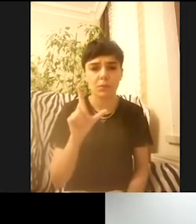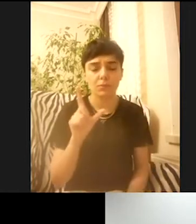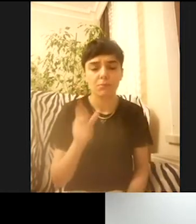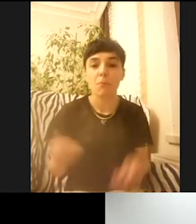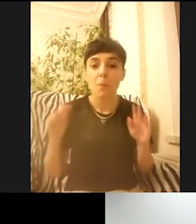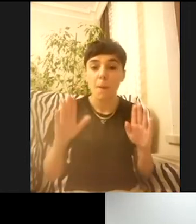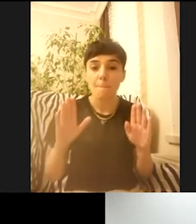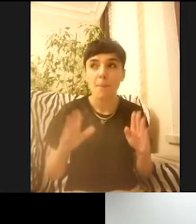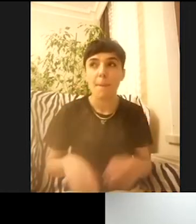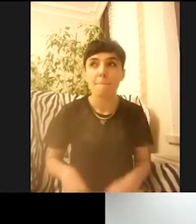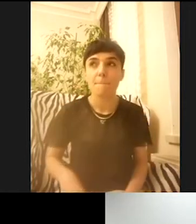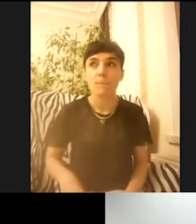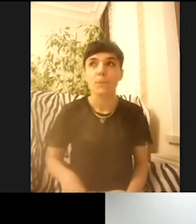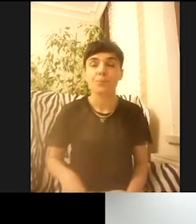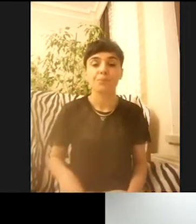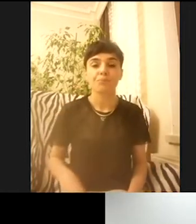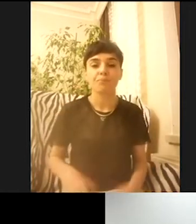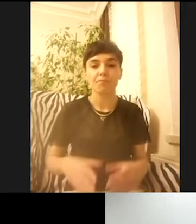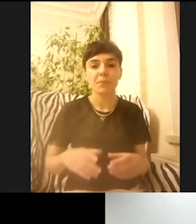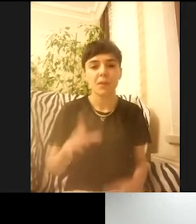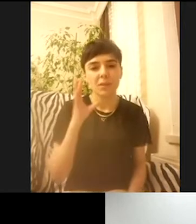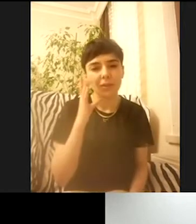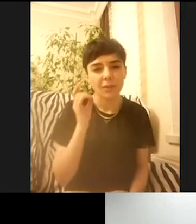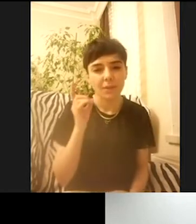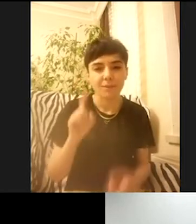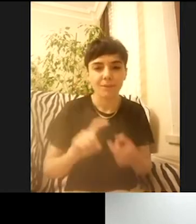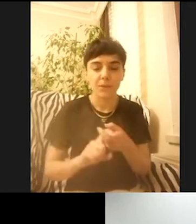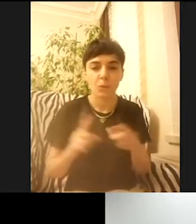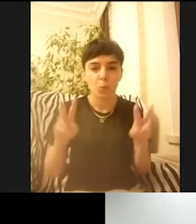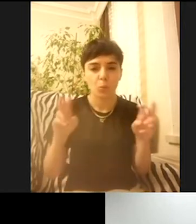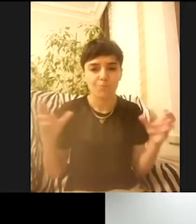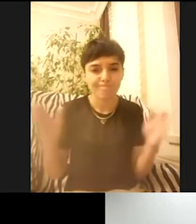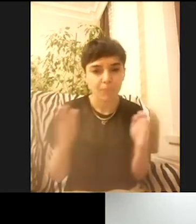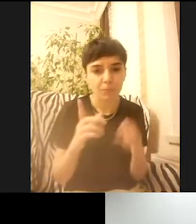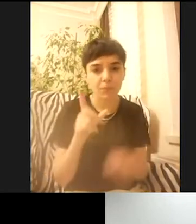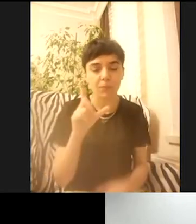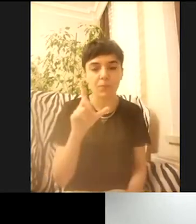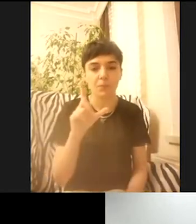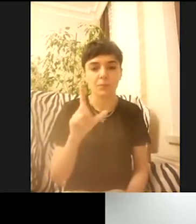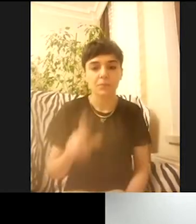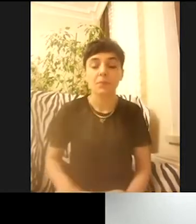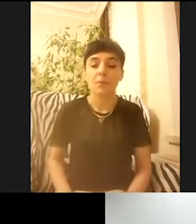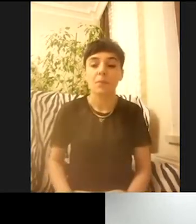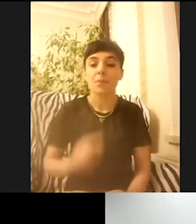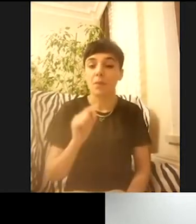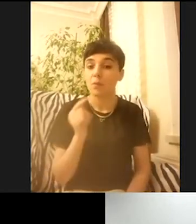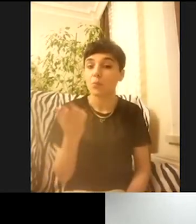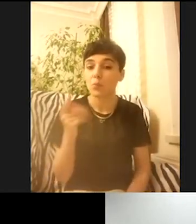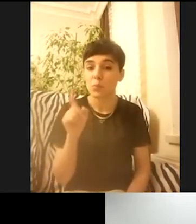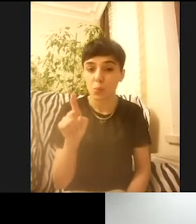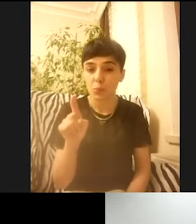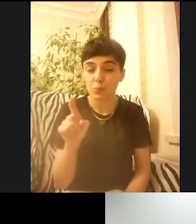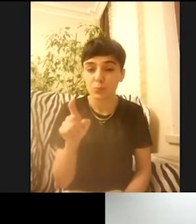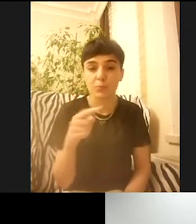it, and you also implied it in your question, homonationalism kind of